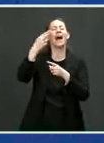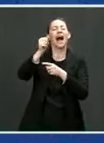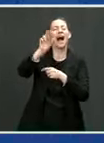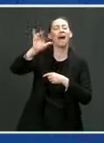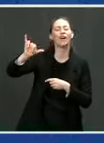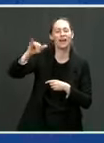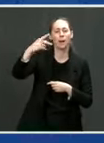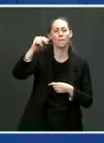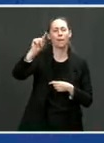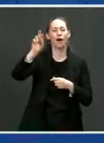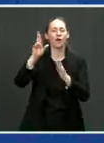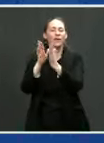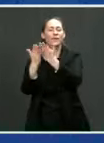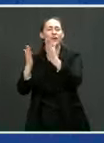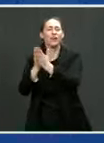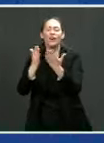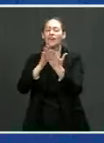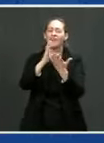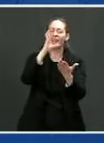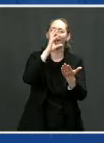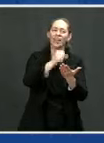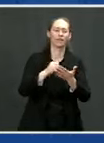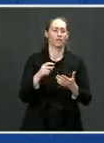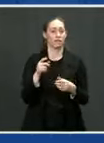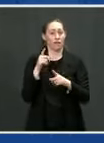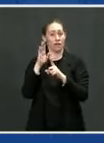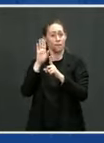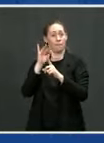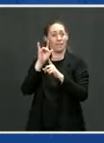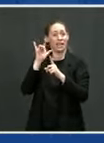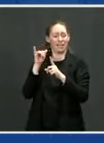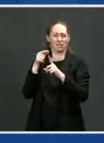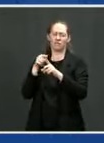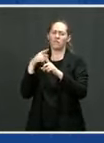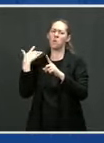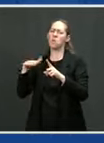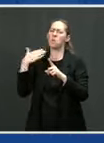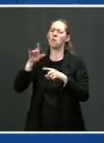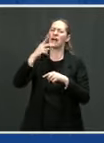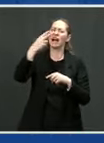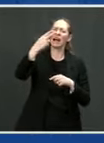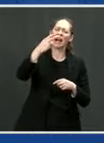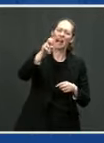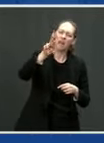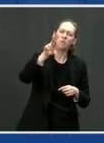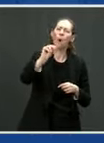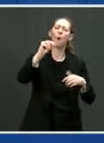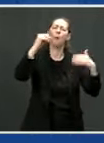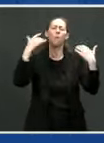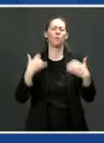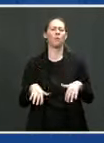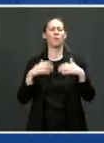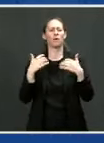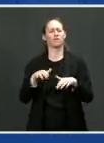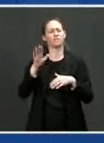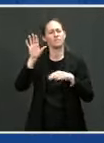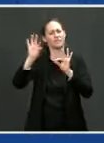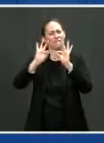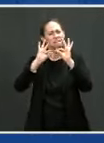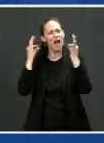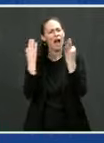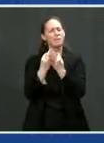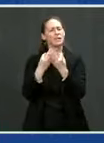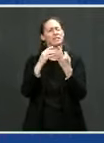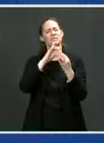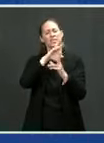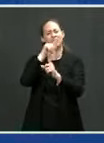Everyone who knew Billy knew that he was a hero on the Capitol Police Force and in his family. It is